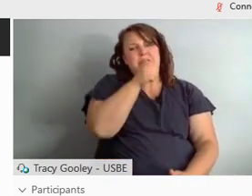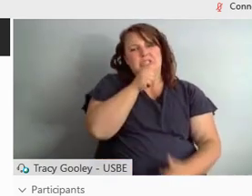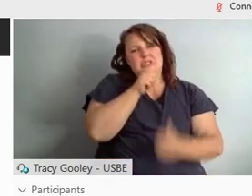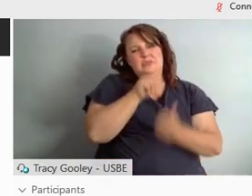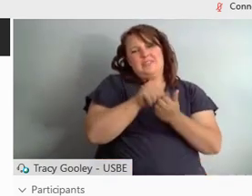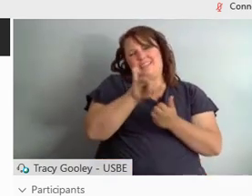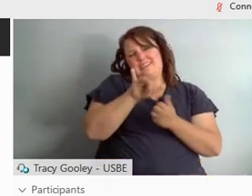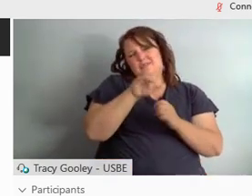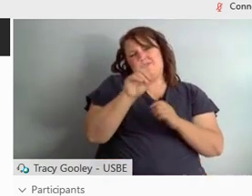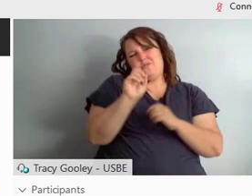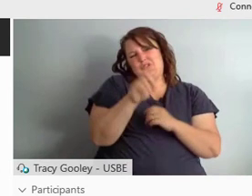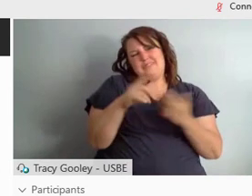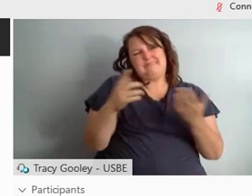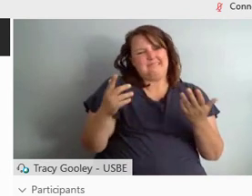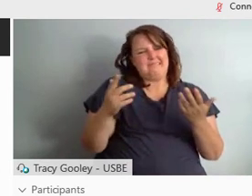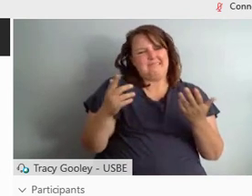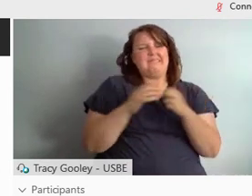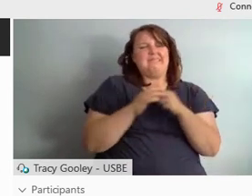patience with this and know that